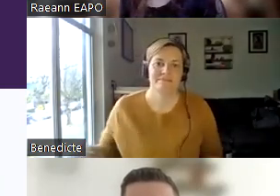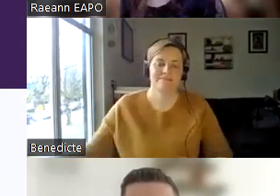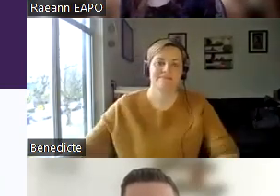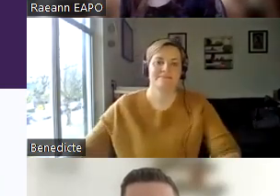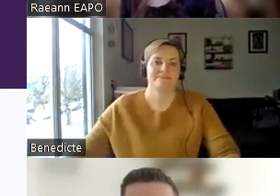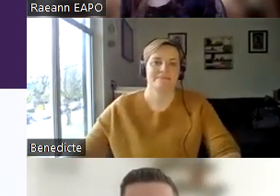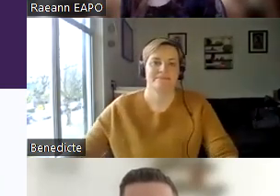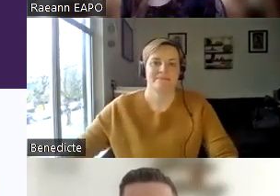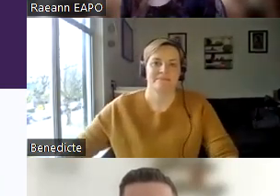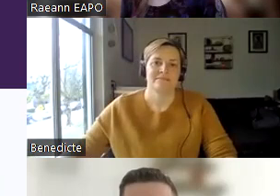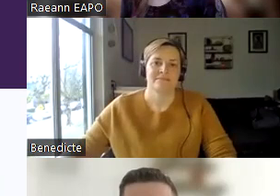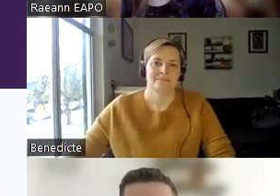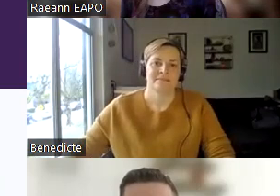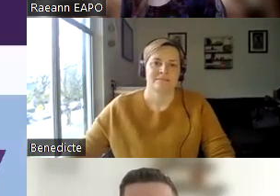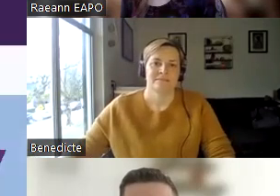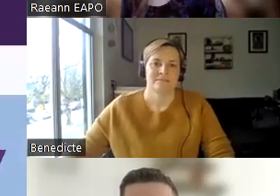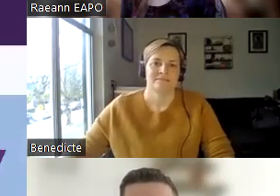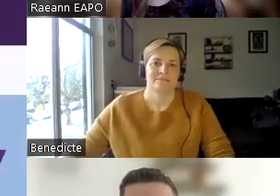to the evaluation as well.